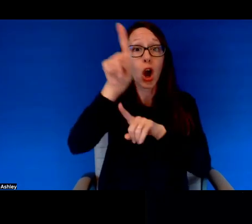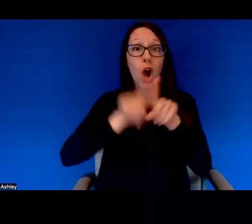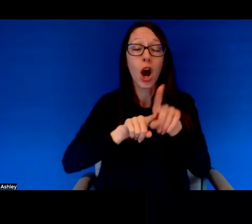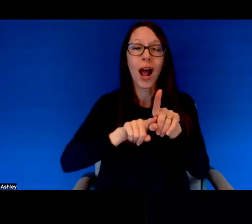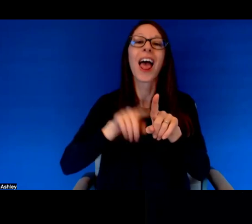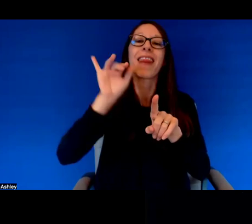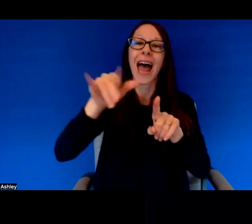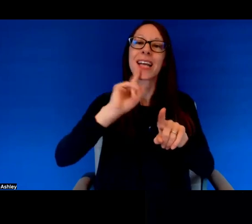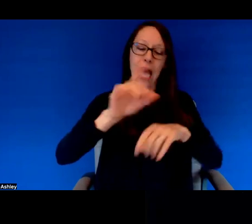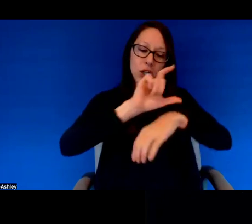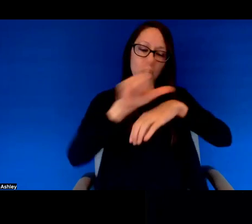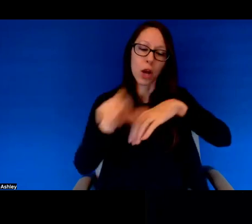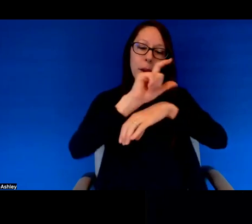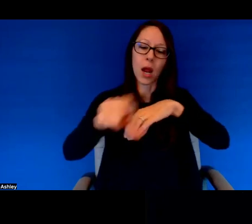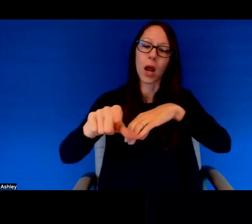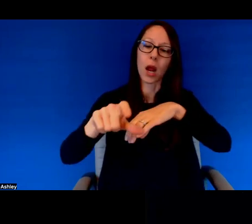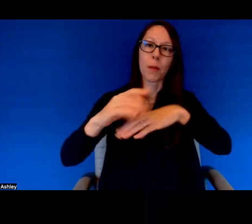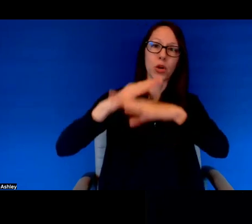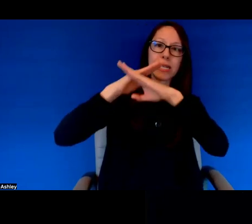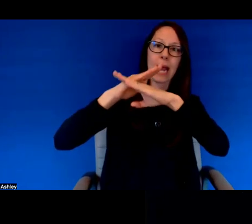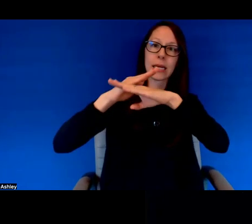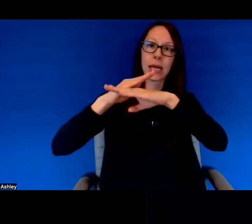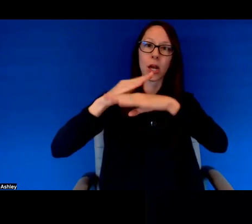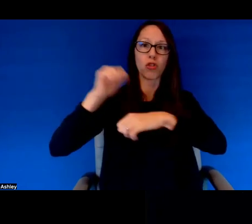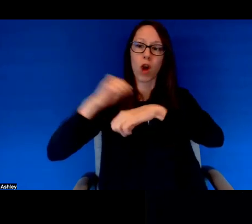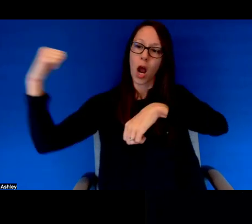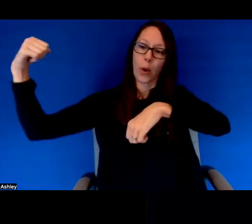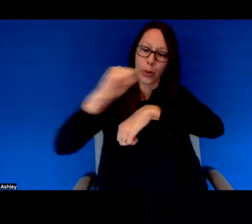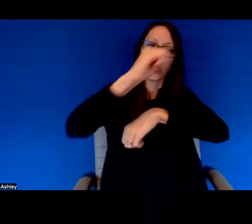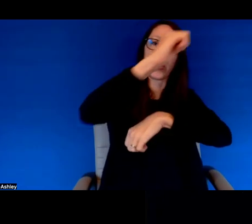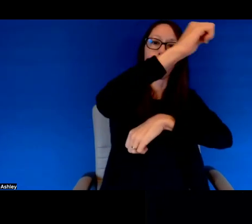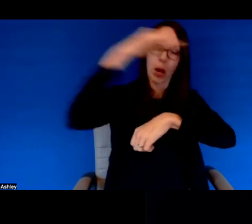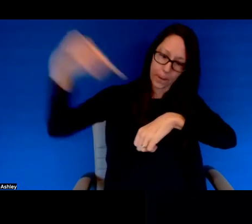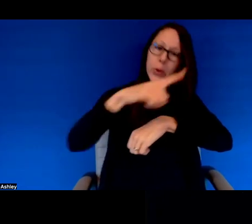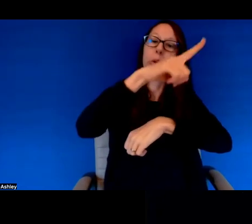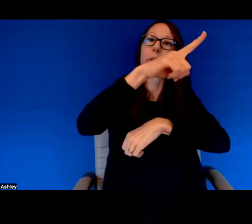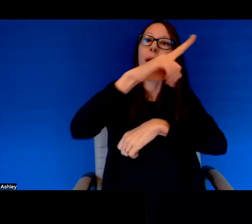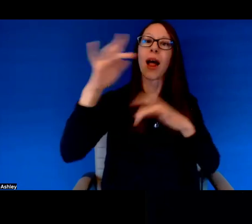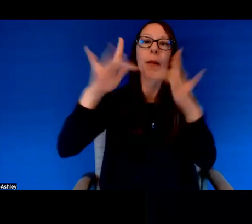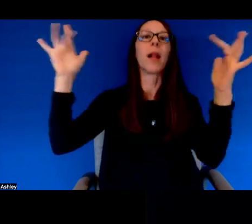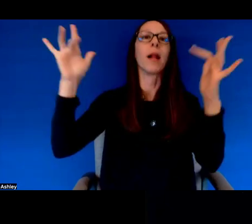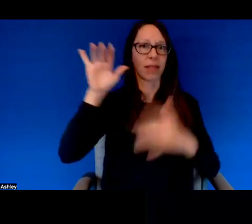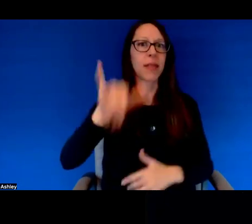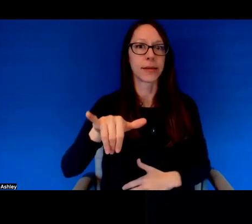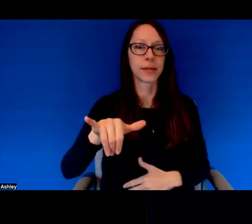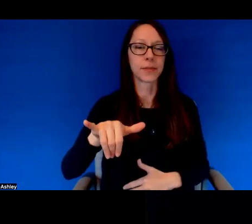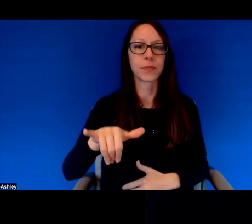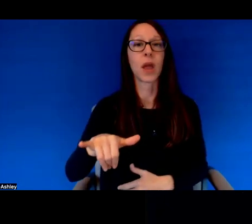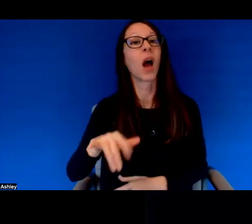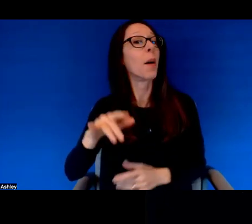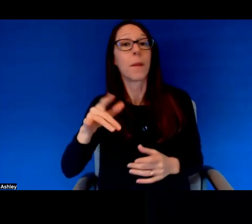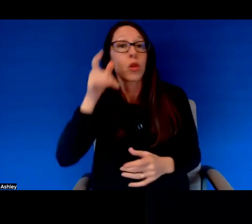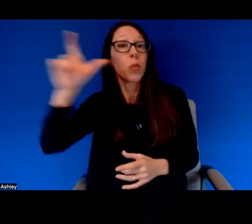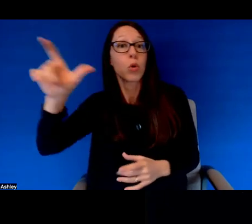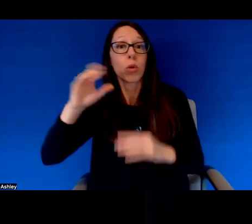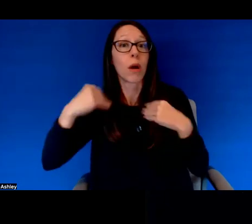too often. The moon doesn't have that. So all of the craters and all the things you can see with your naked eye when you look out there, that's from impacts.